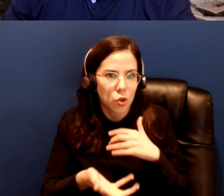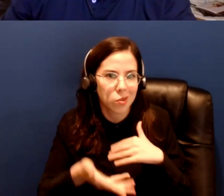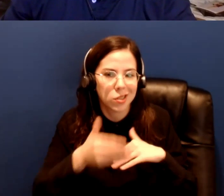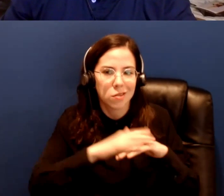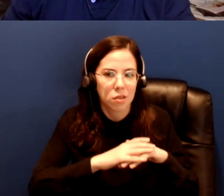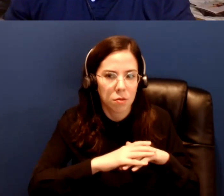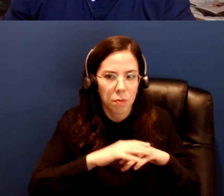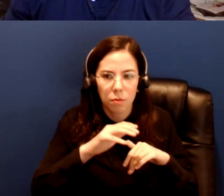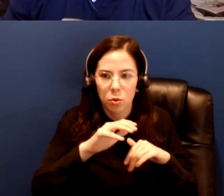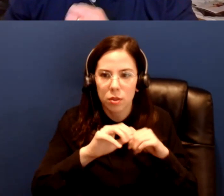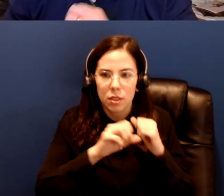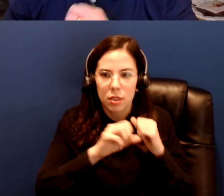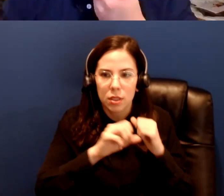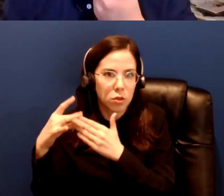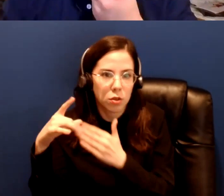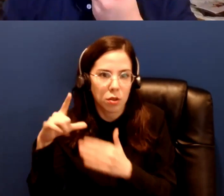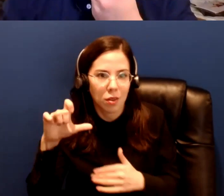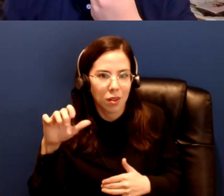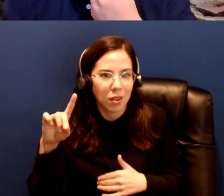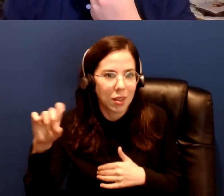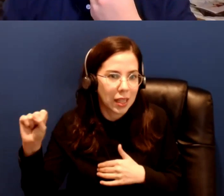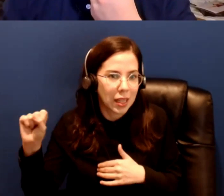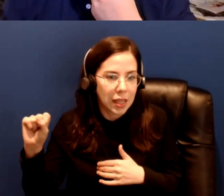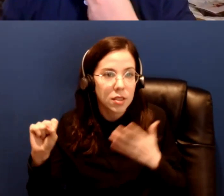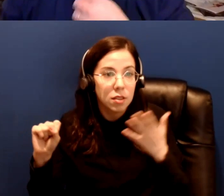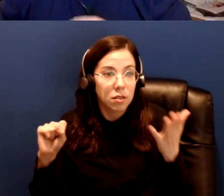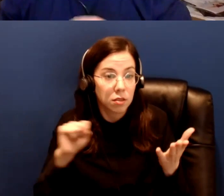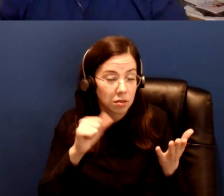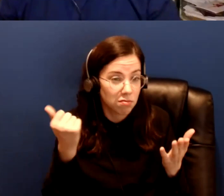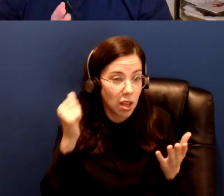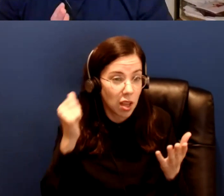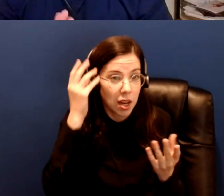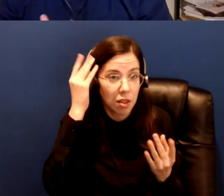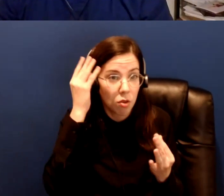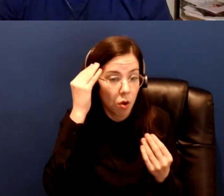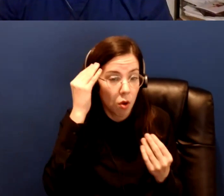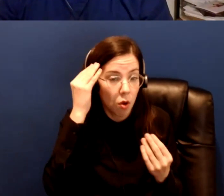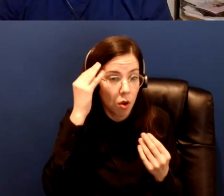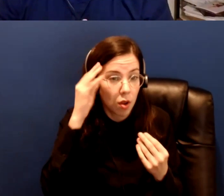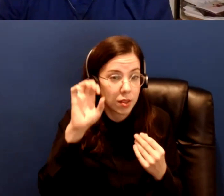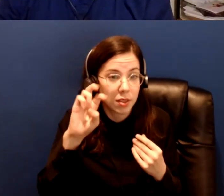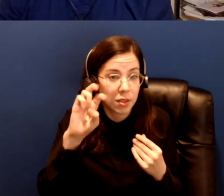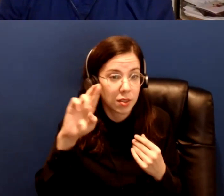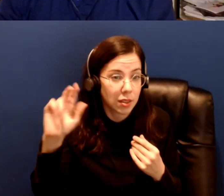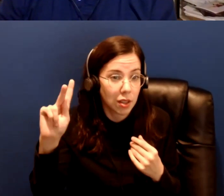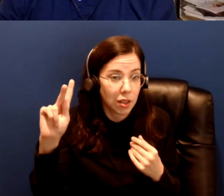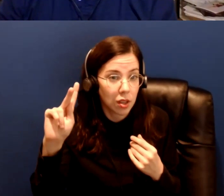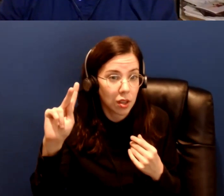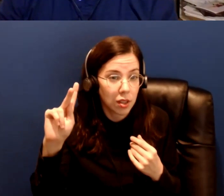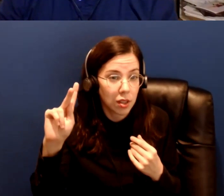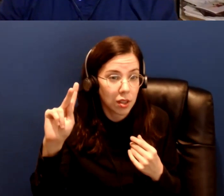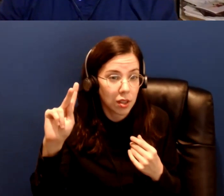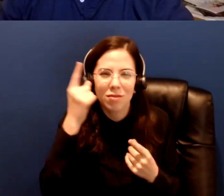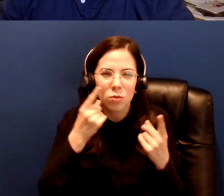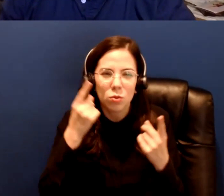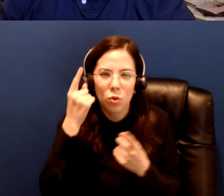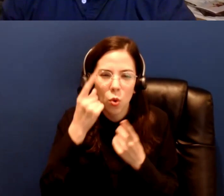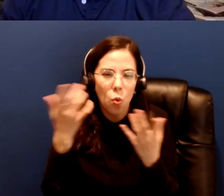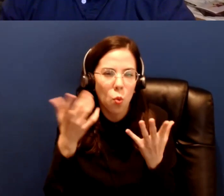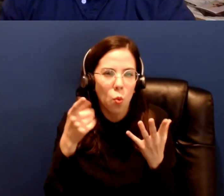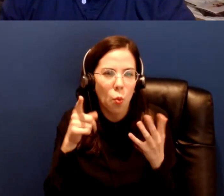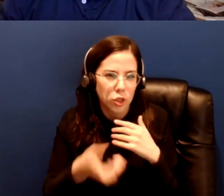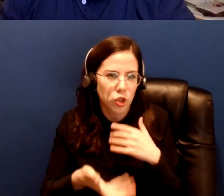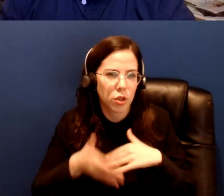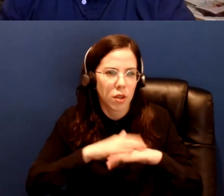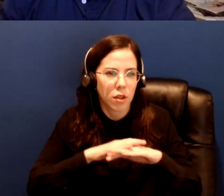yes. Do you have any insights there, Eric, around because I've also wondered like what needs to be boosted, right?